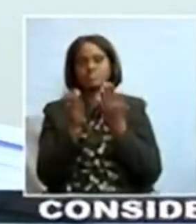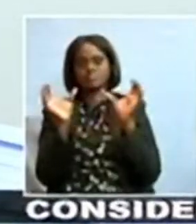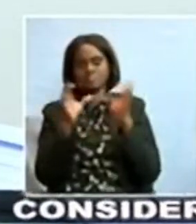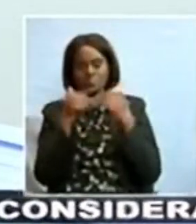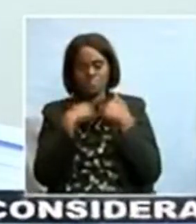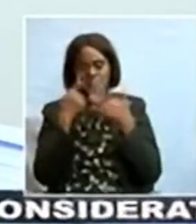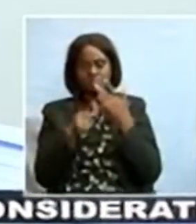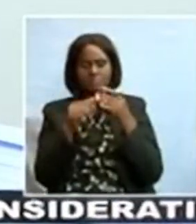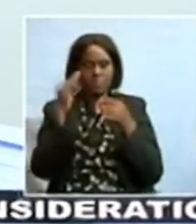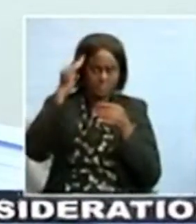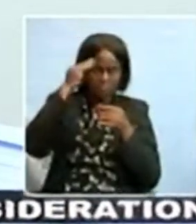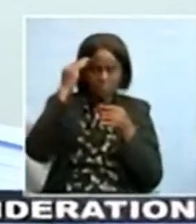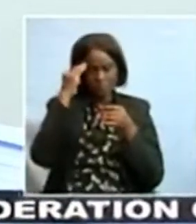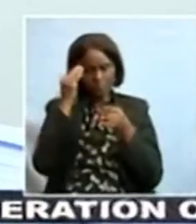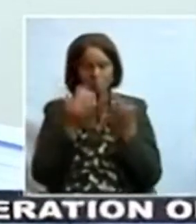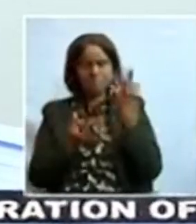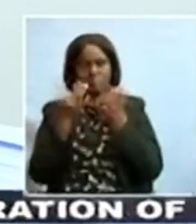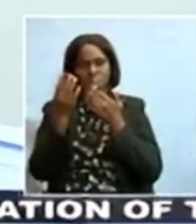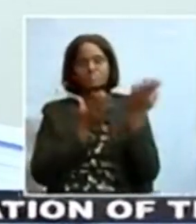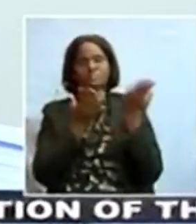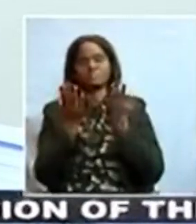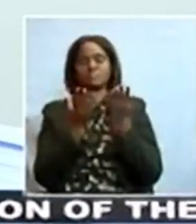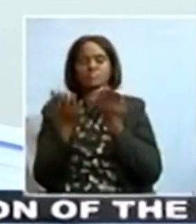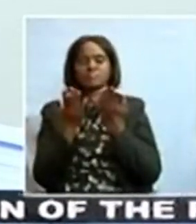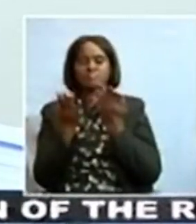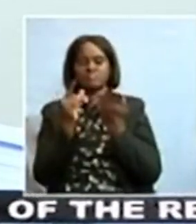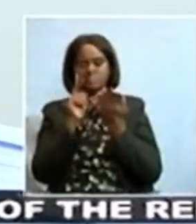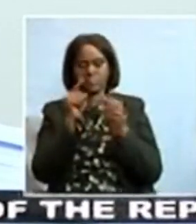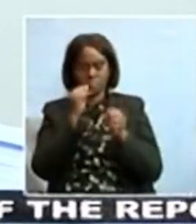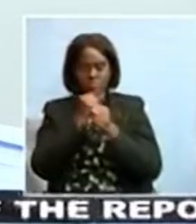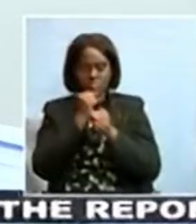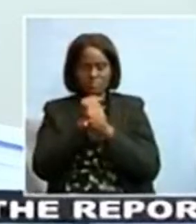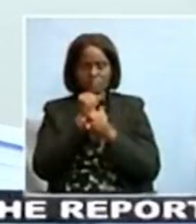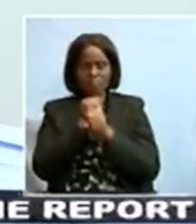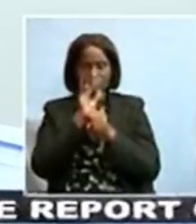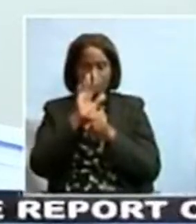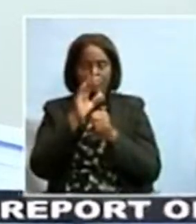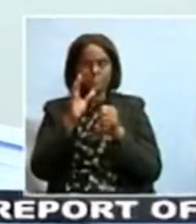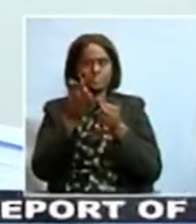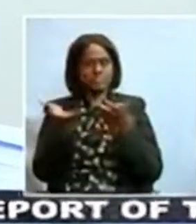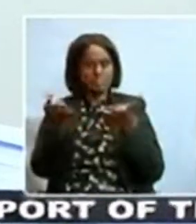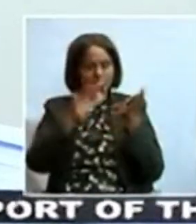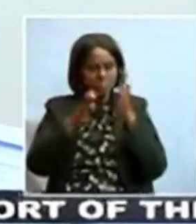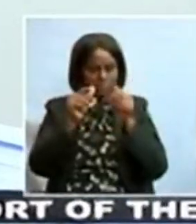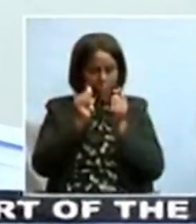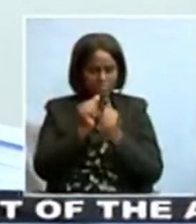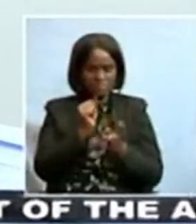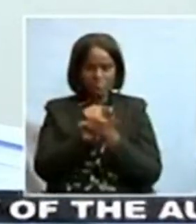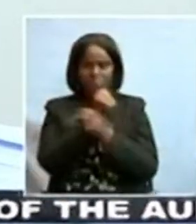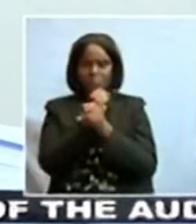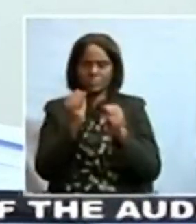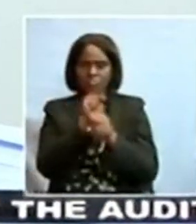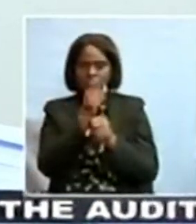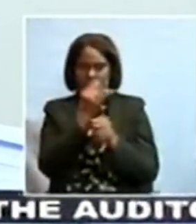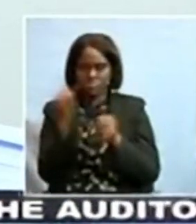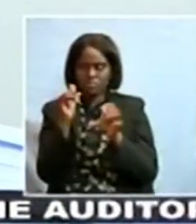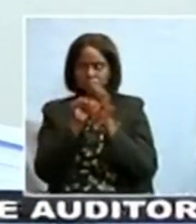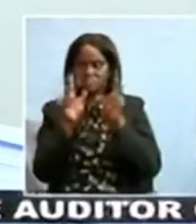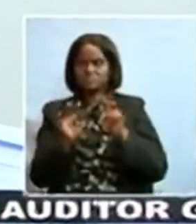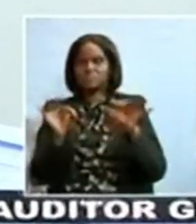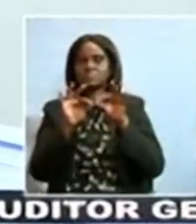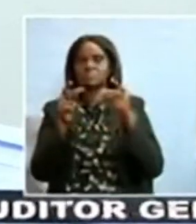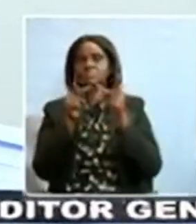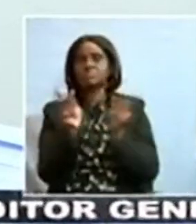has yet to establish firefighting services, operationalize the cemetery, and address maintenance issues at key